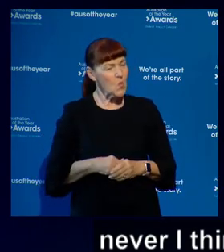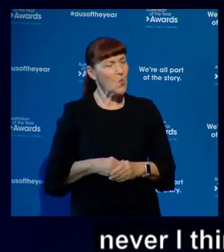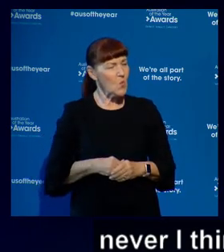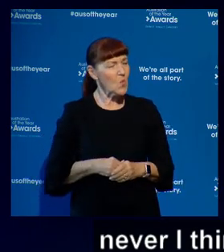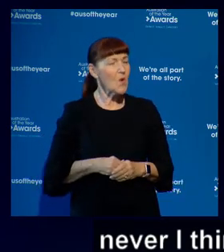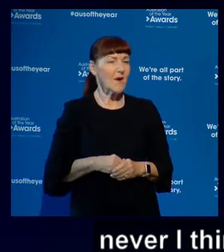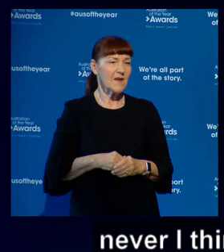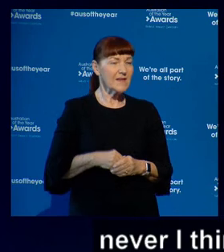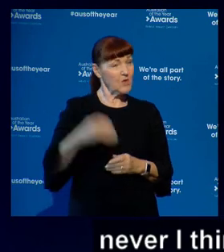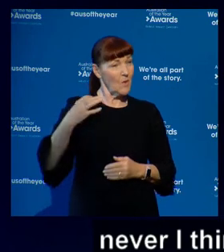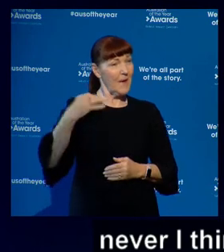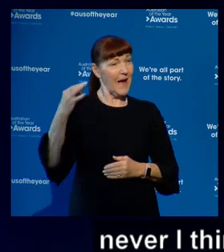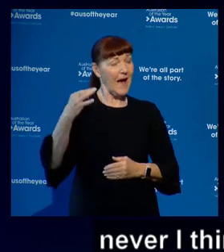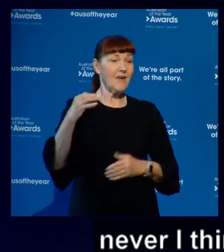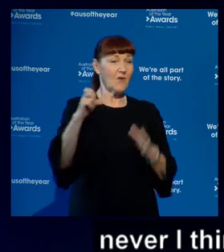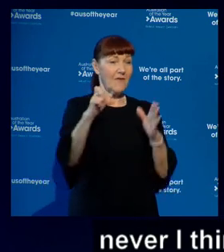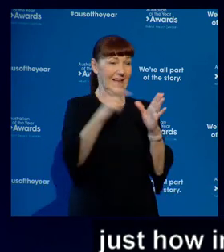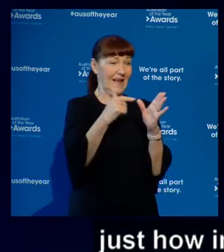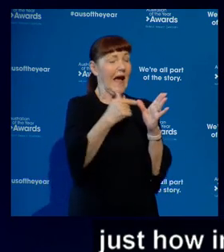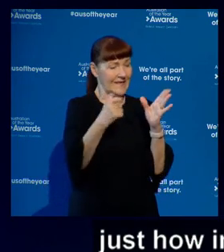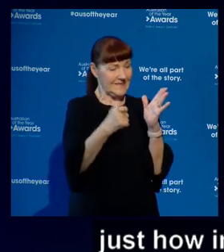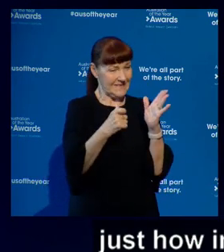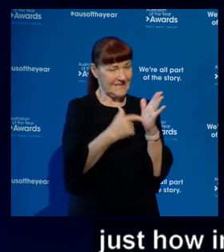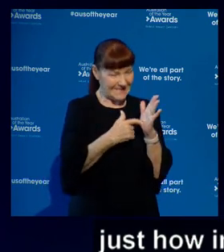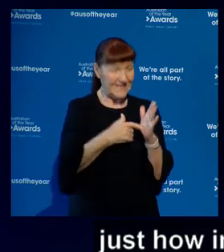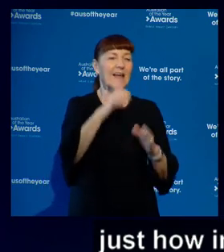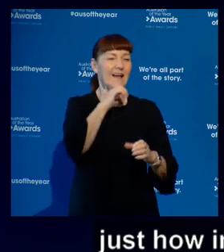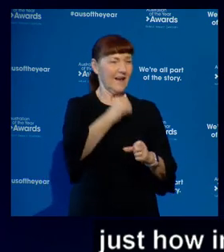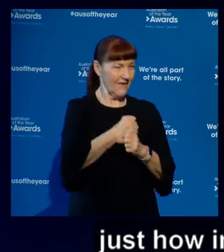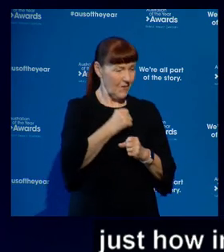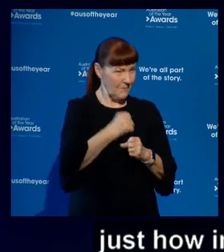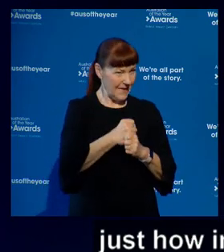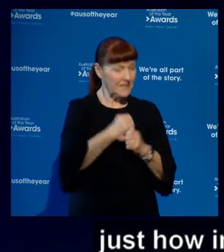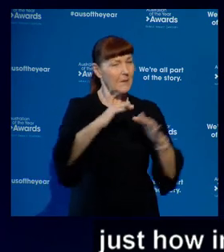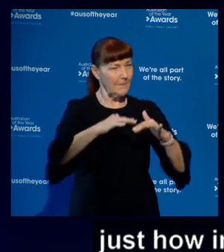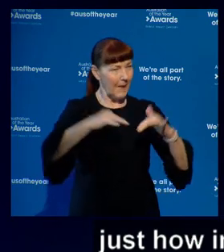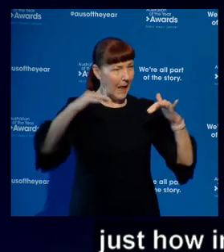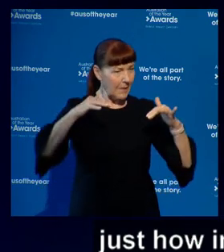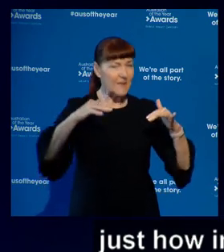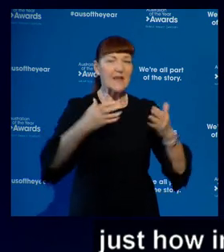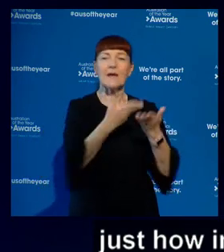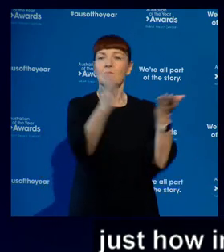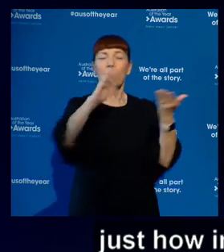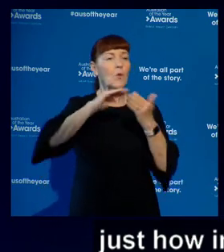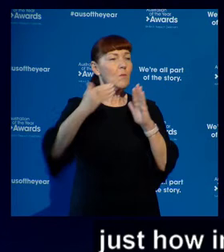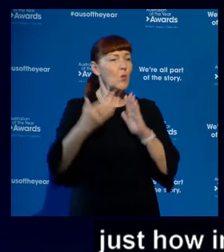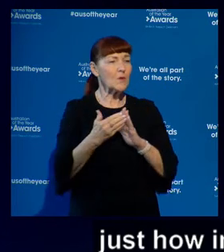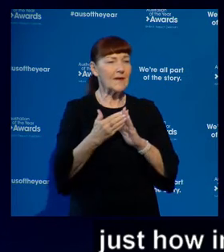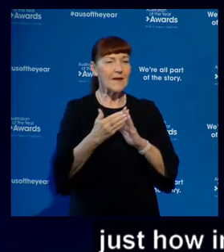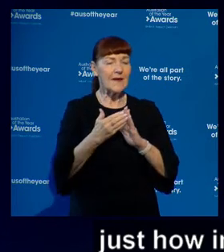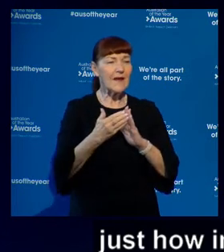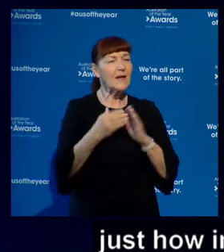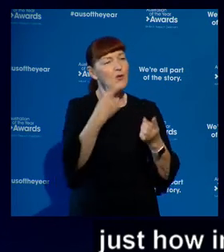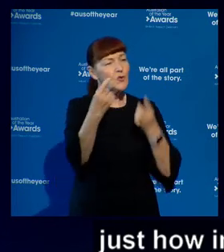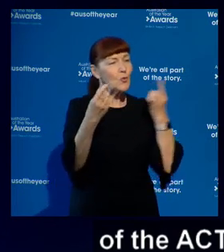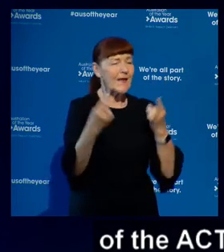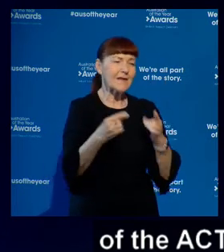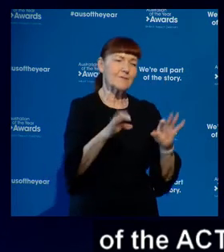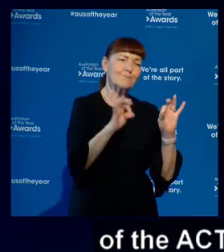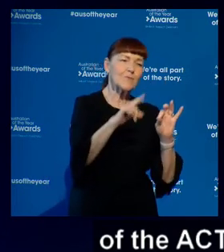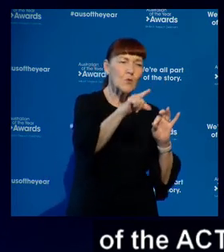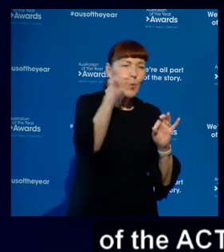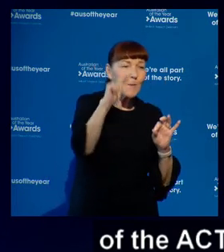behalf of the ACT government, the ACT Parliament and the broader community, to each of our nominees